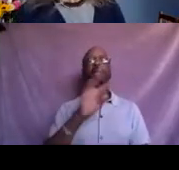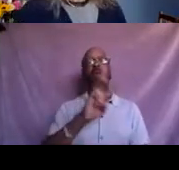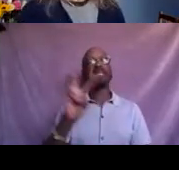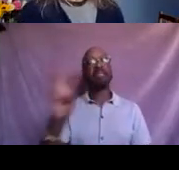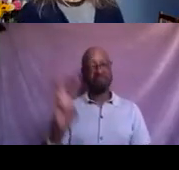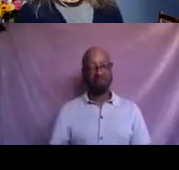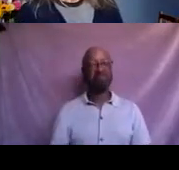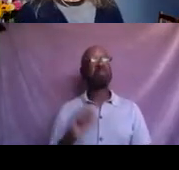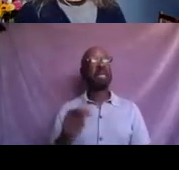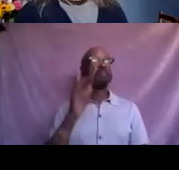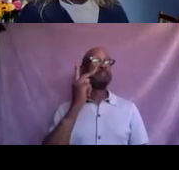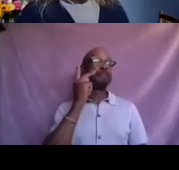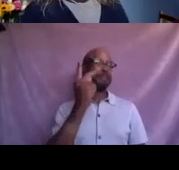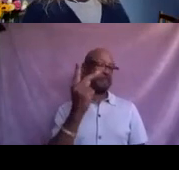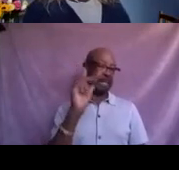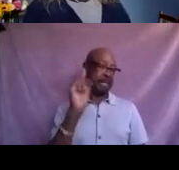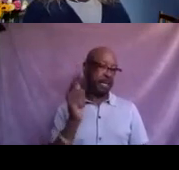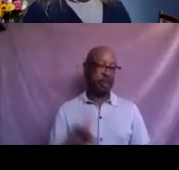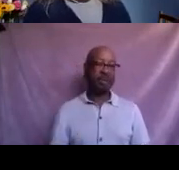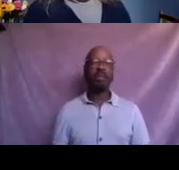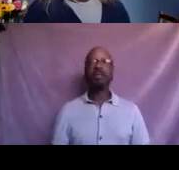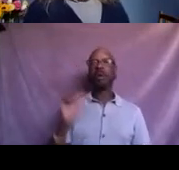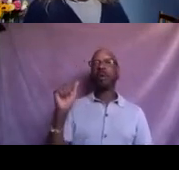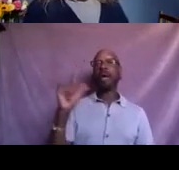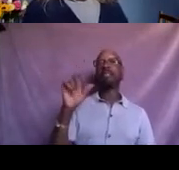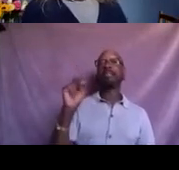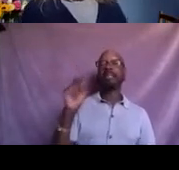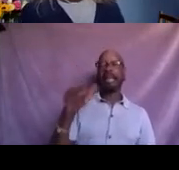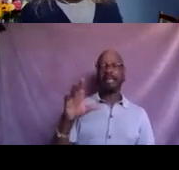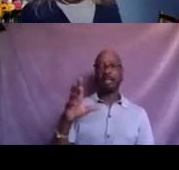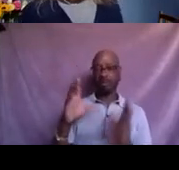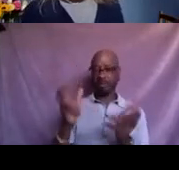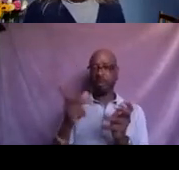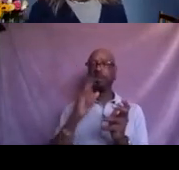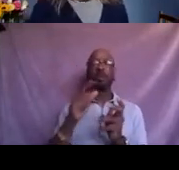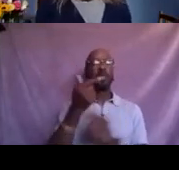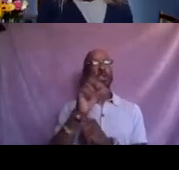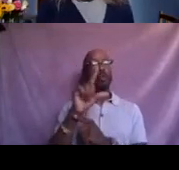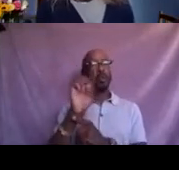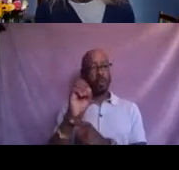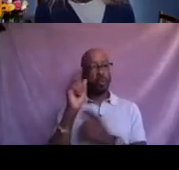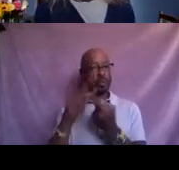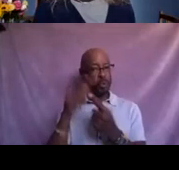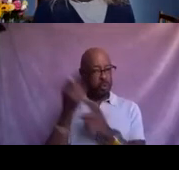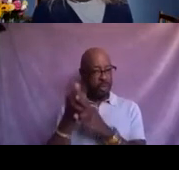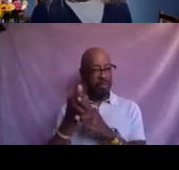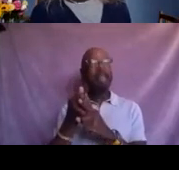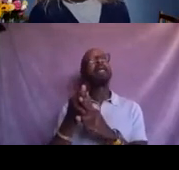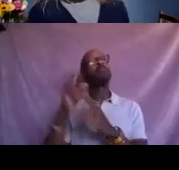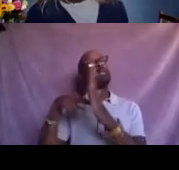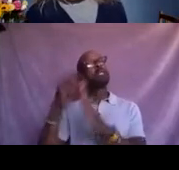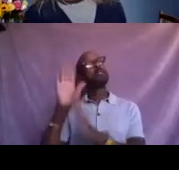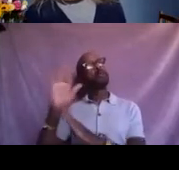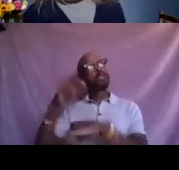it. The link that Allison has been putting into the chat for the slide deck, you can email that to yourself and get back to it later, whatever's going to make sense for you. It's